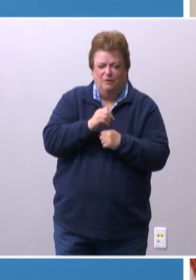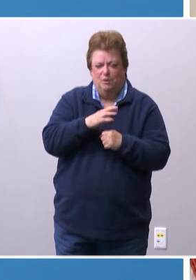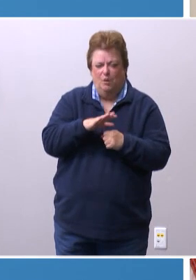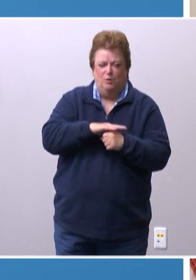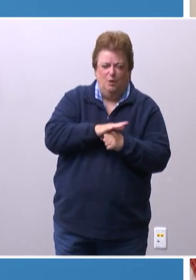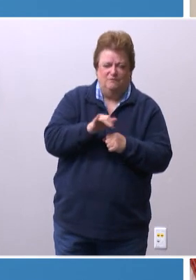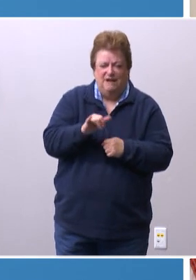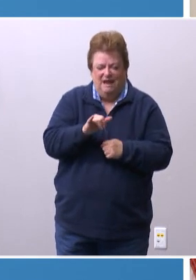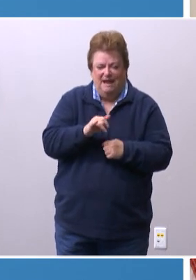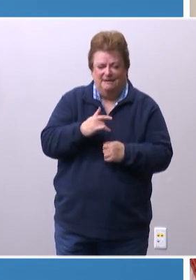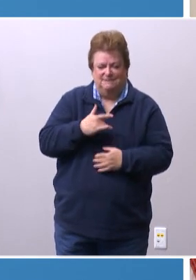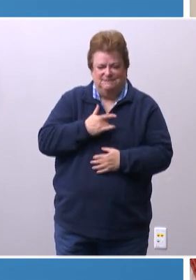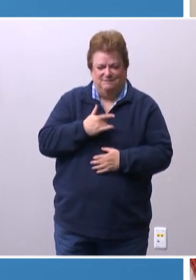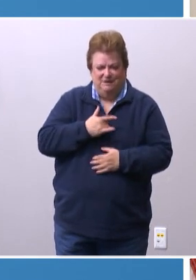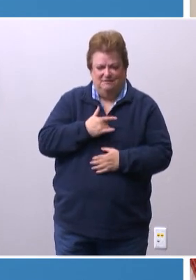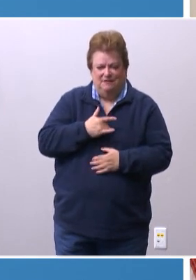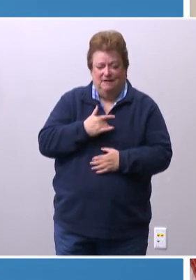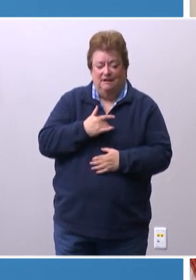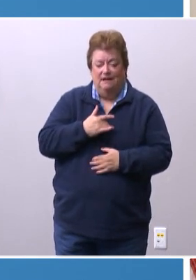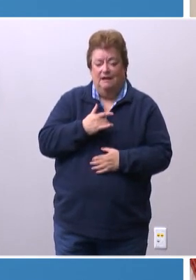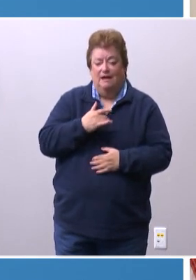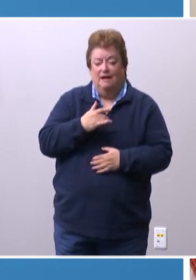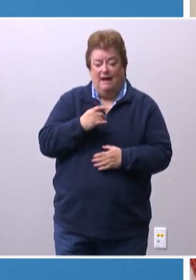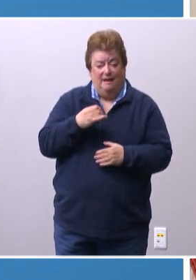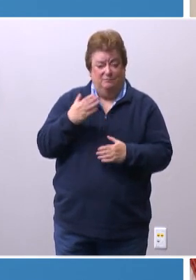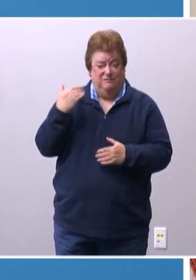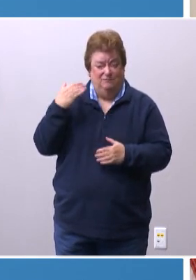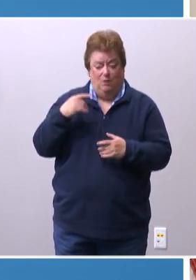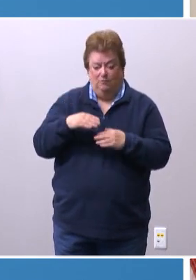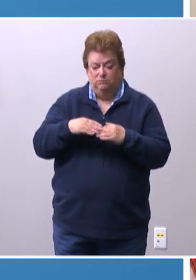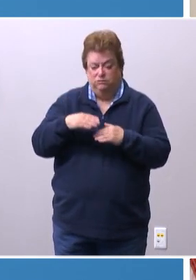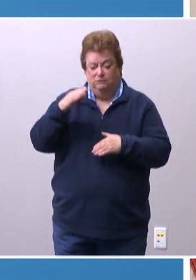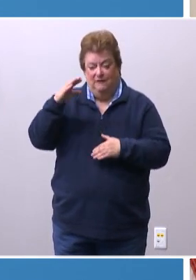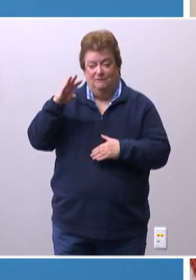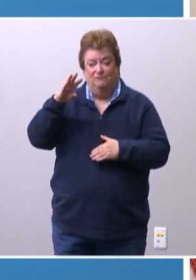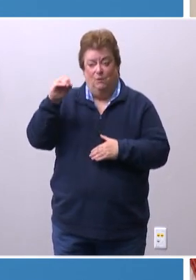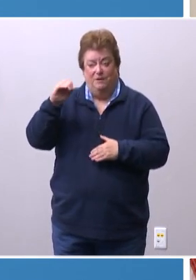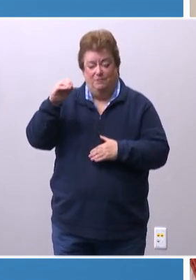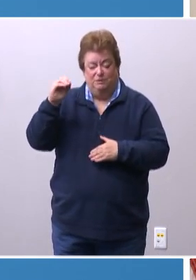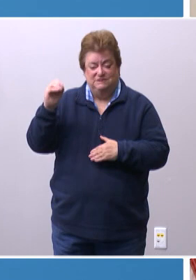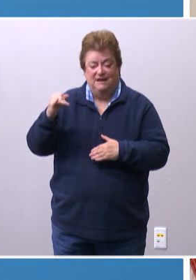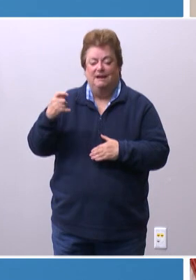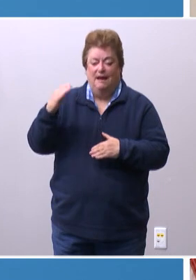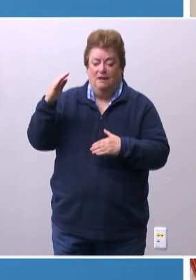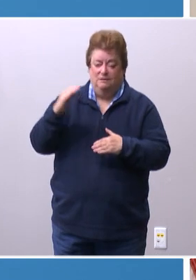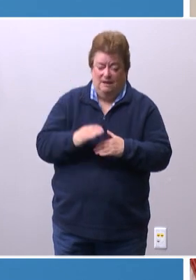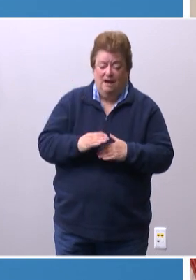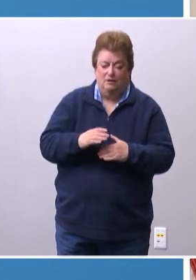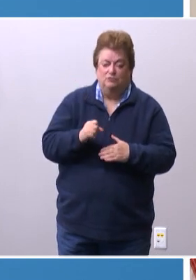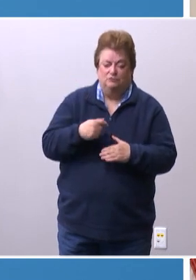symptoms. That number has been as high as 40%. So that is down significantly, which is we're grateful to